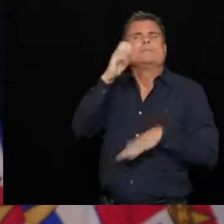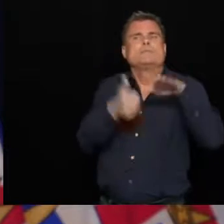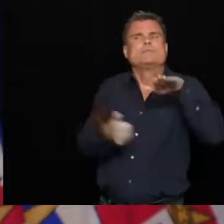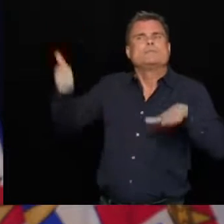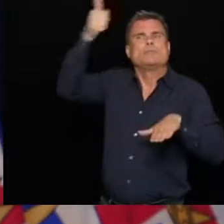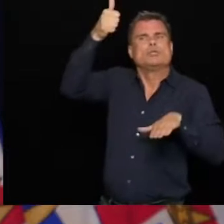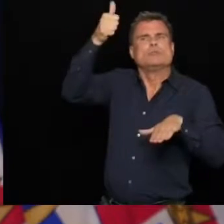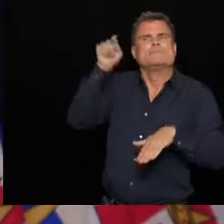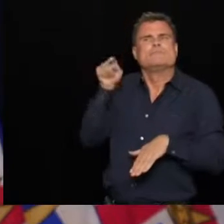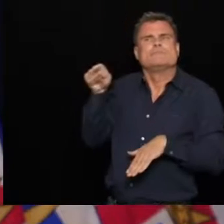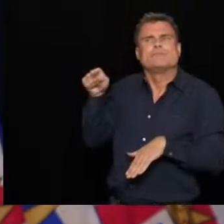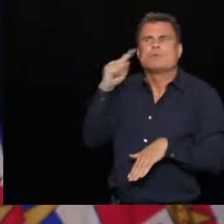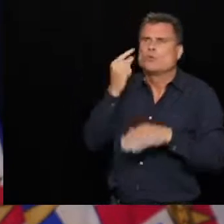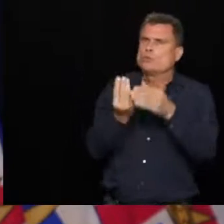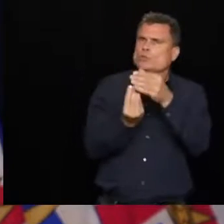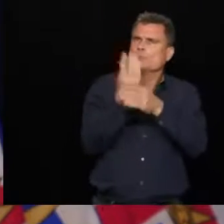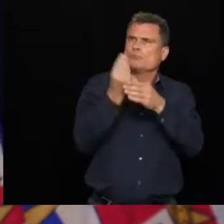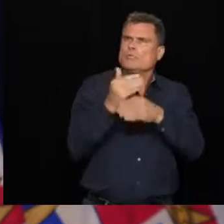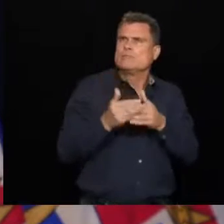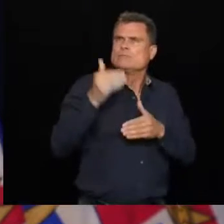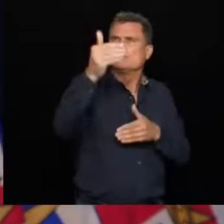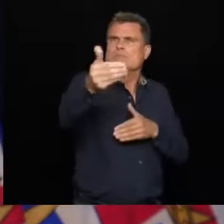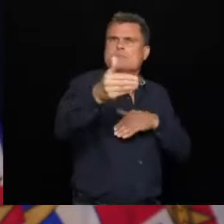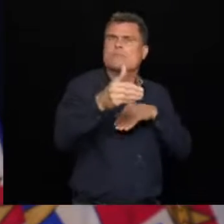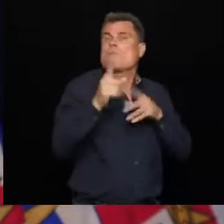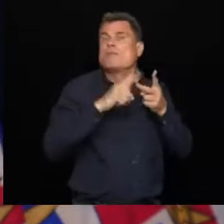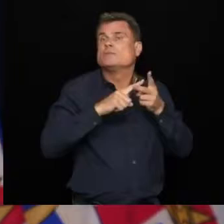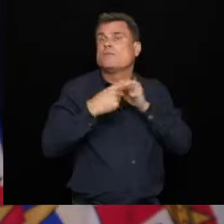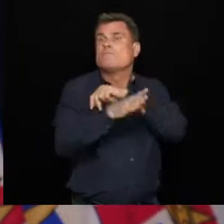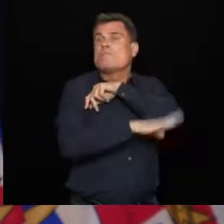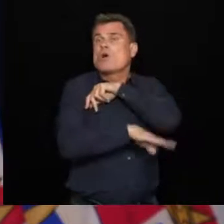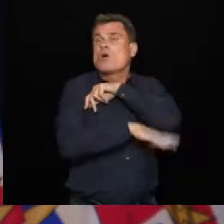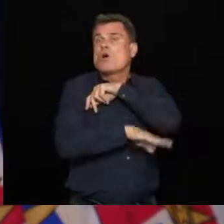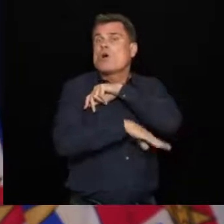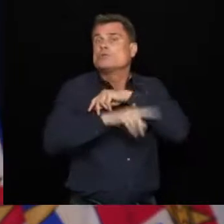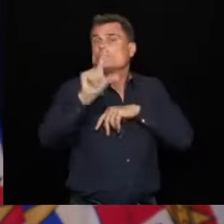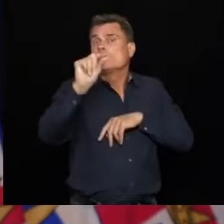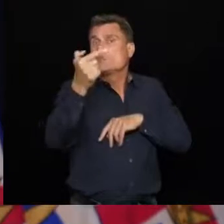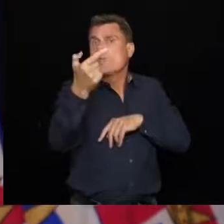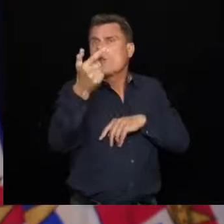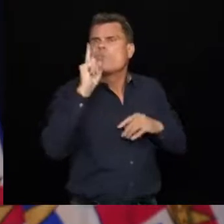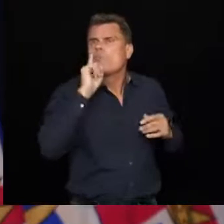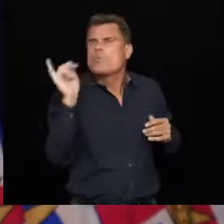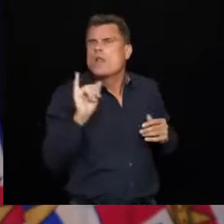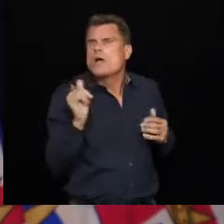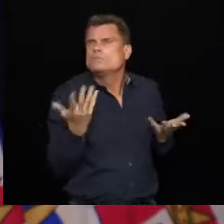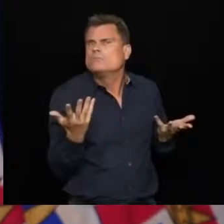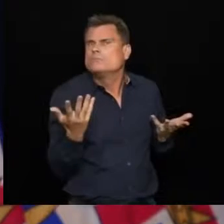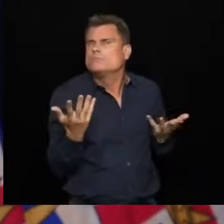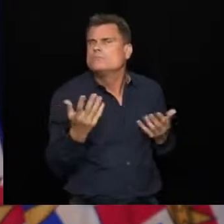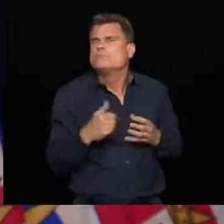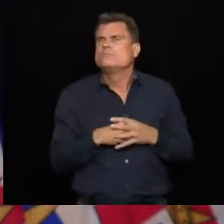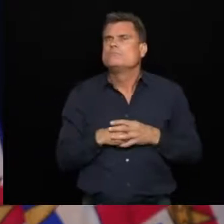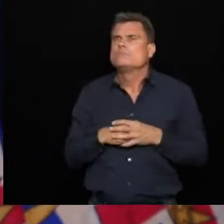or the fall of 2021 that you believe helped shape his decision to call an election